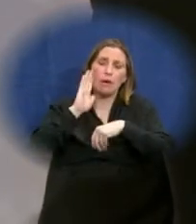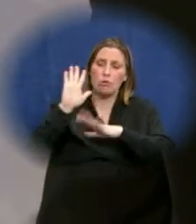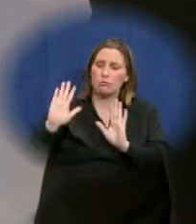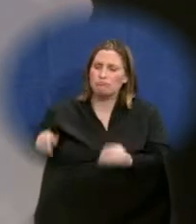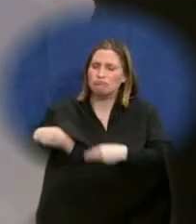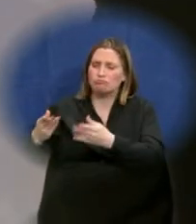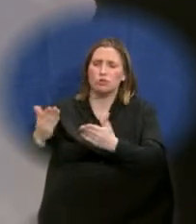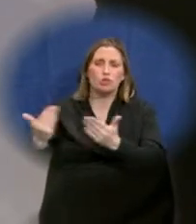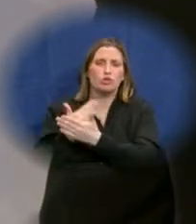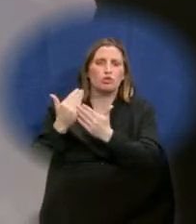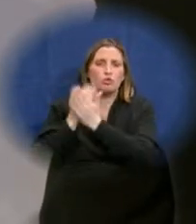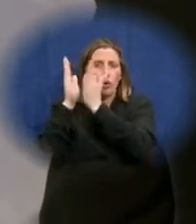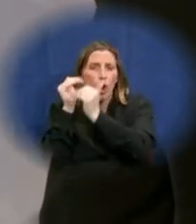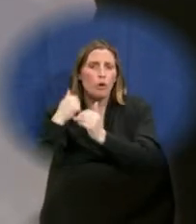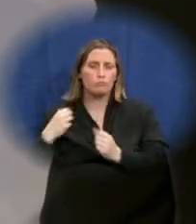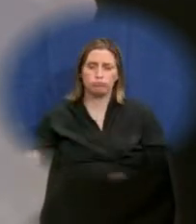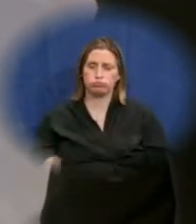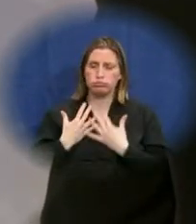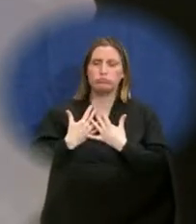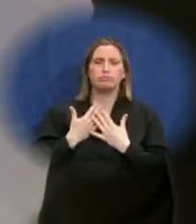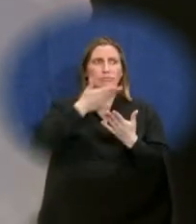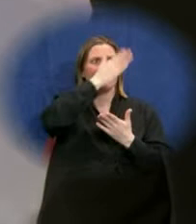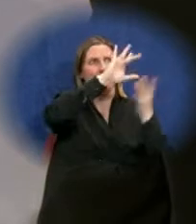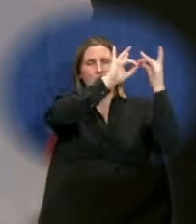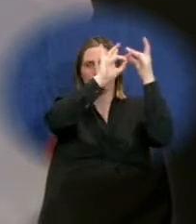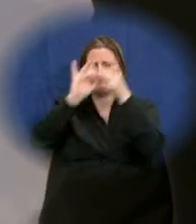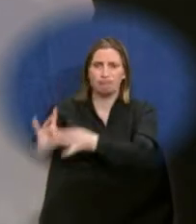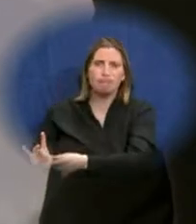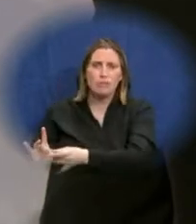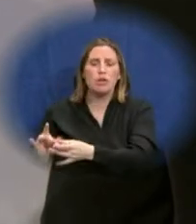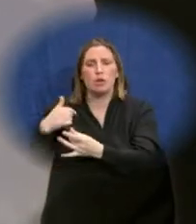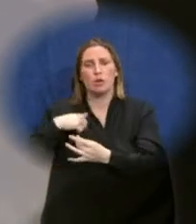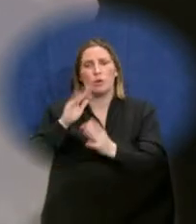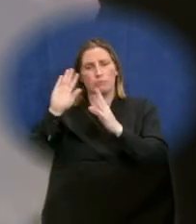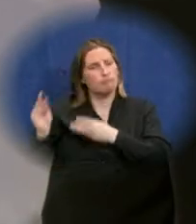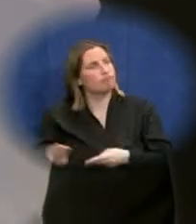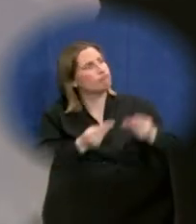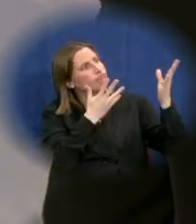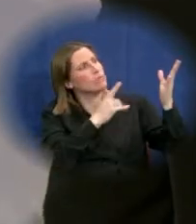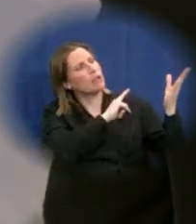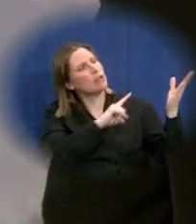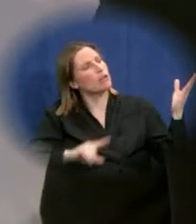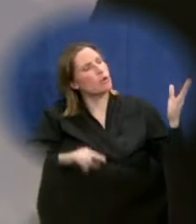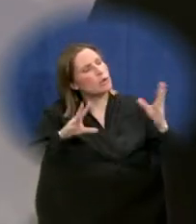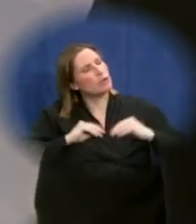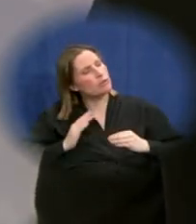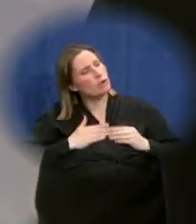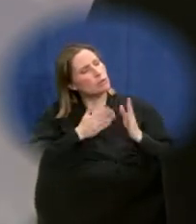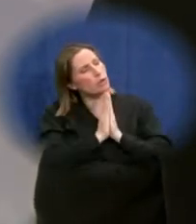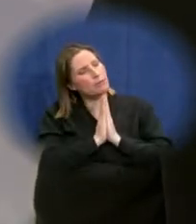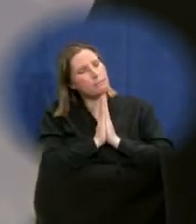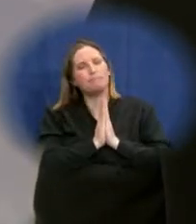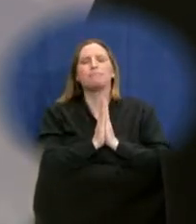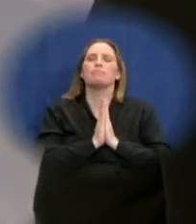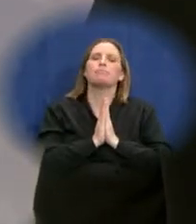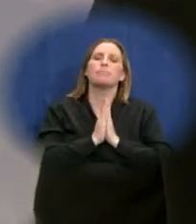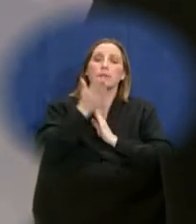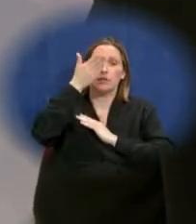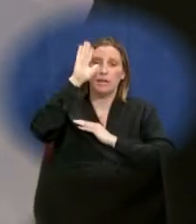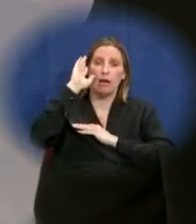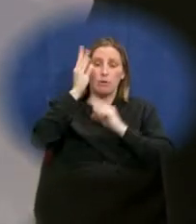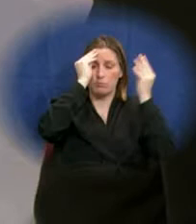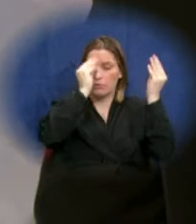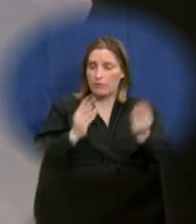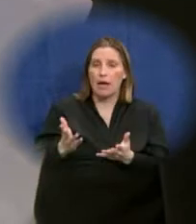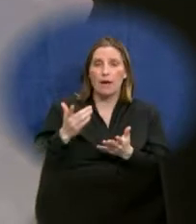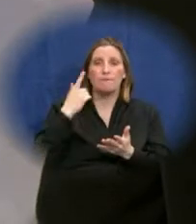inspiration, that the assurance that God is with them, we pray to the Lord. Lord, hear our prayer. That God will provide to Francis